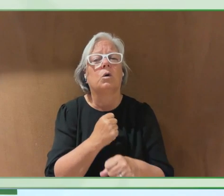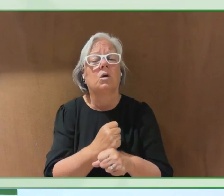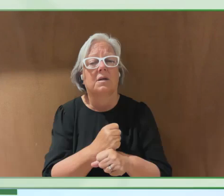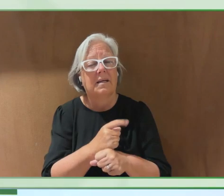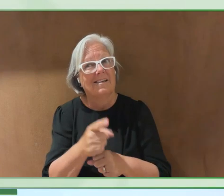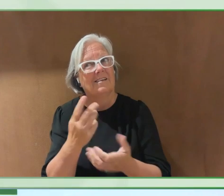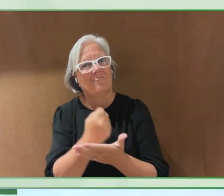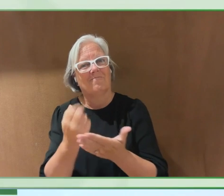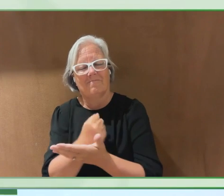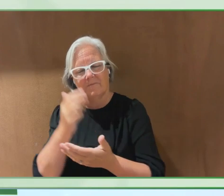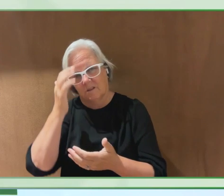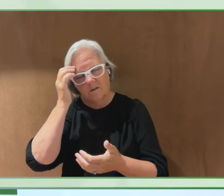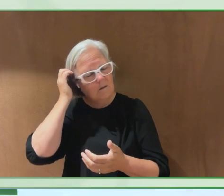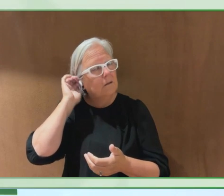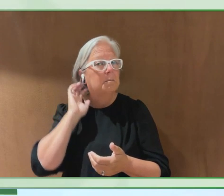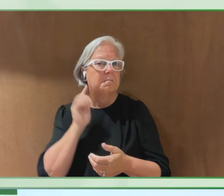as significant. Next slide, please.